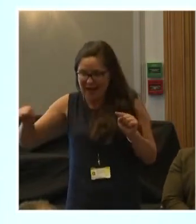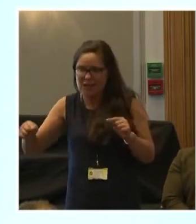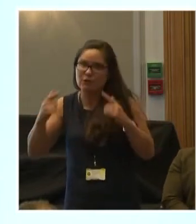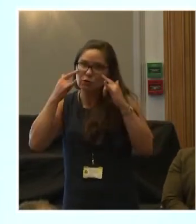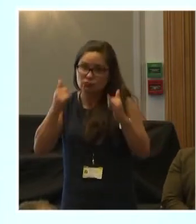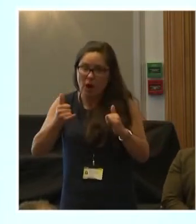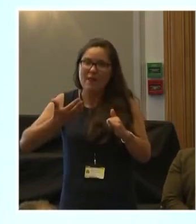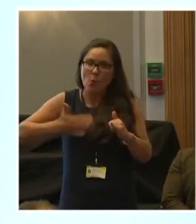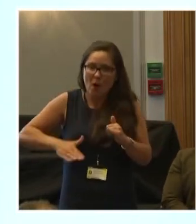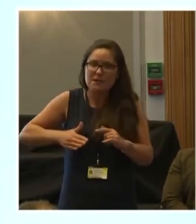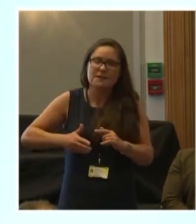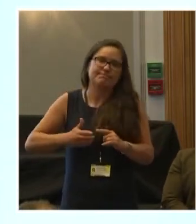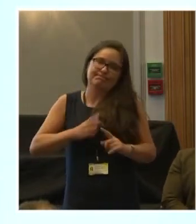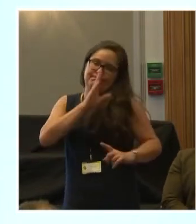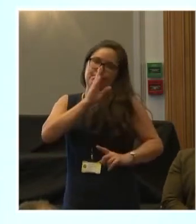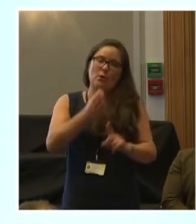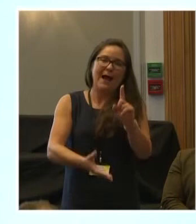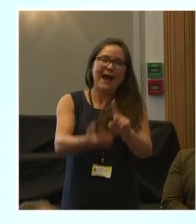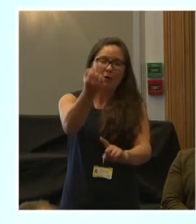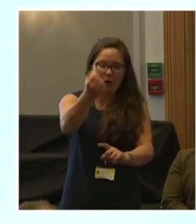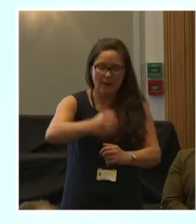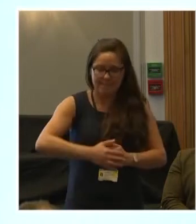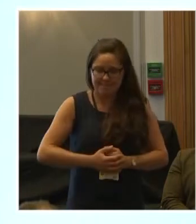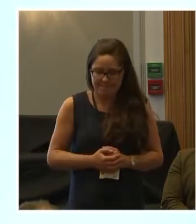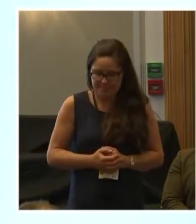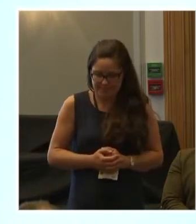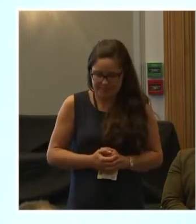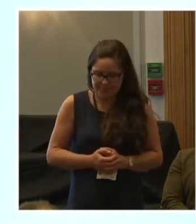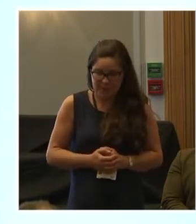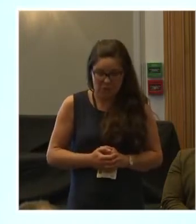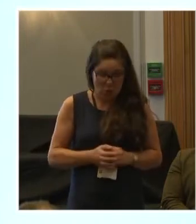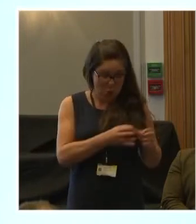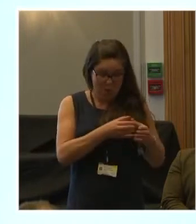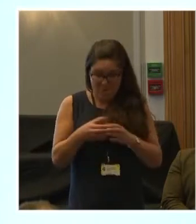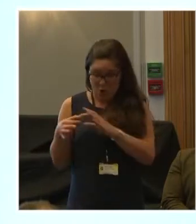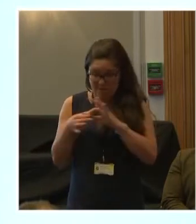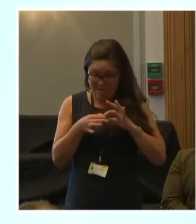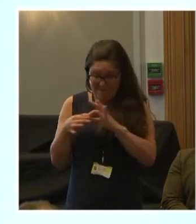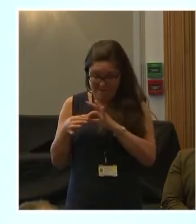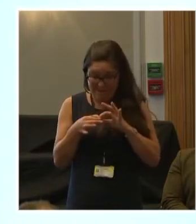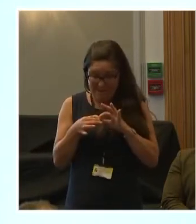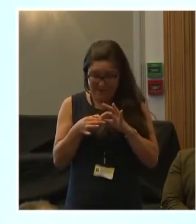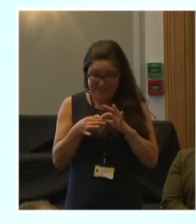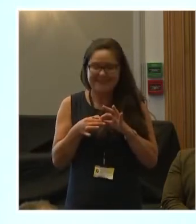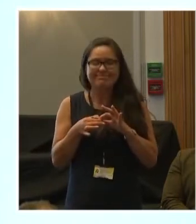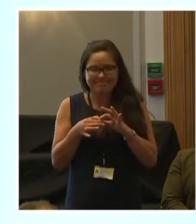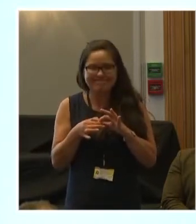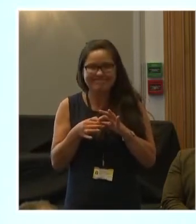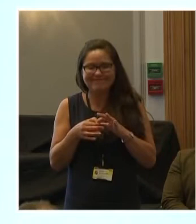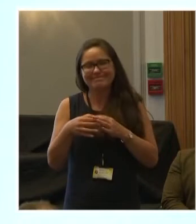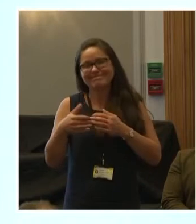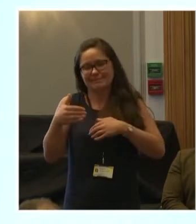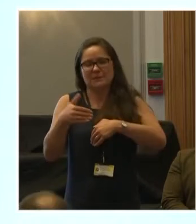immediate outcome. Between them, the faulty spliceosome genes are a relatively major cause of RP, so the outcomes of this